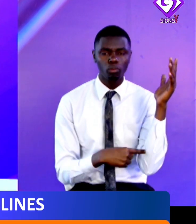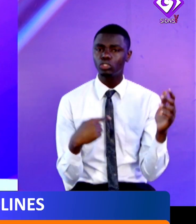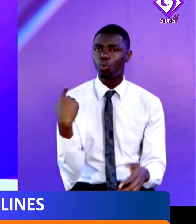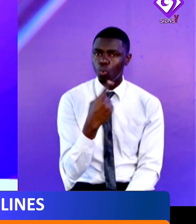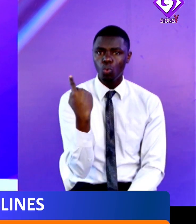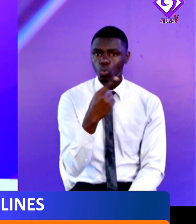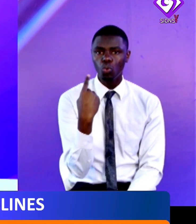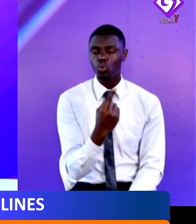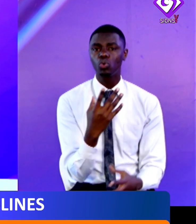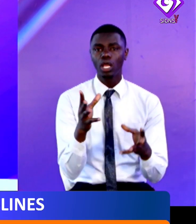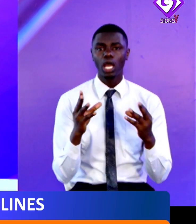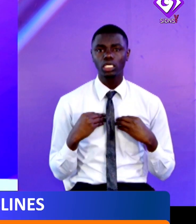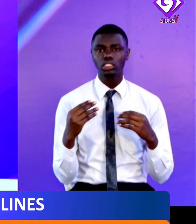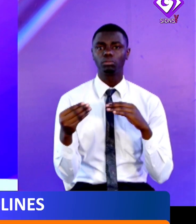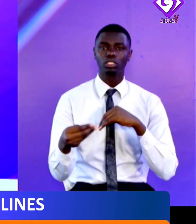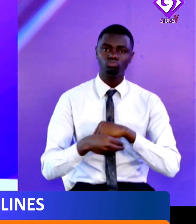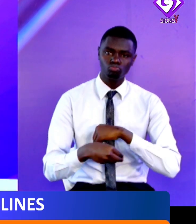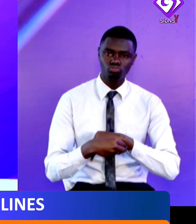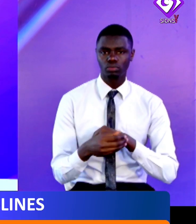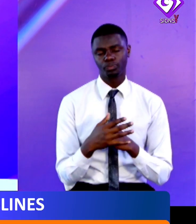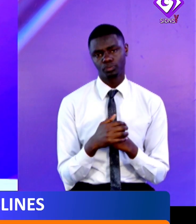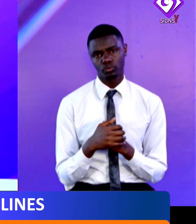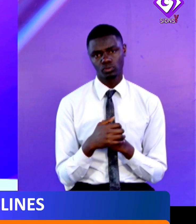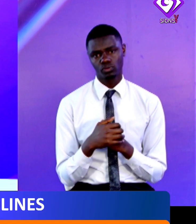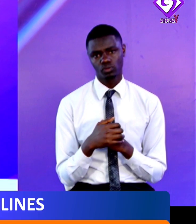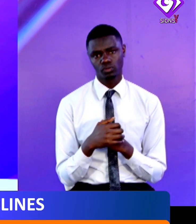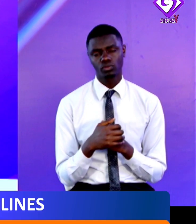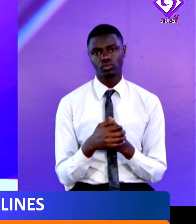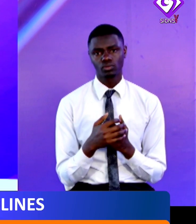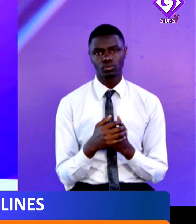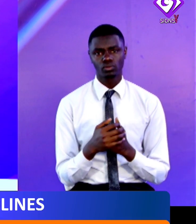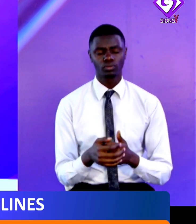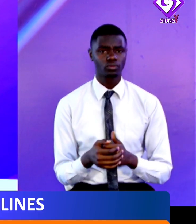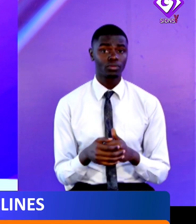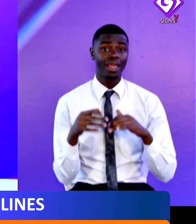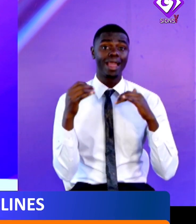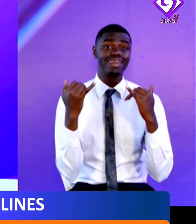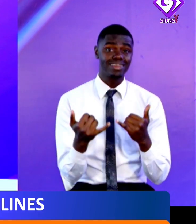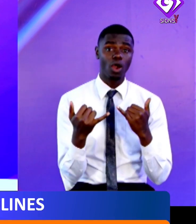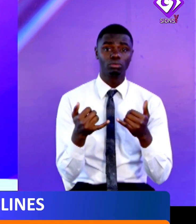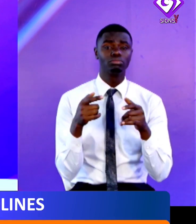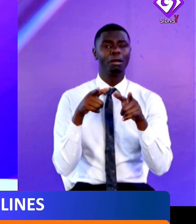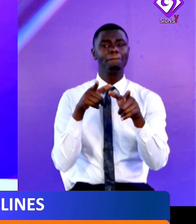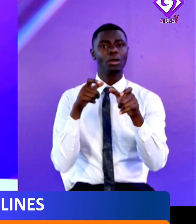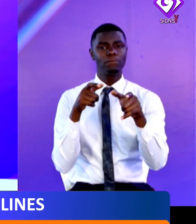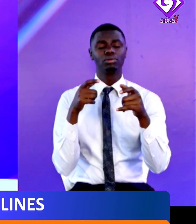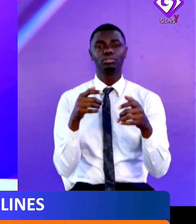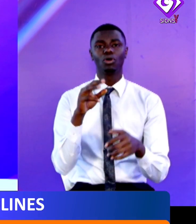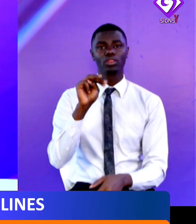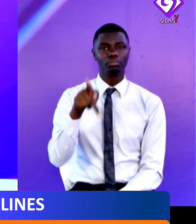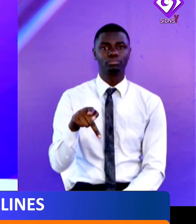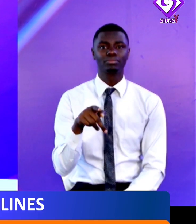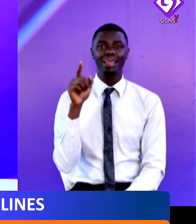on all of the all the MPs or all the members of the parliament. And now the backlash comes in where lawmakers